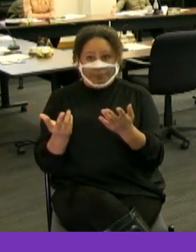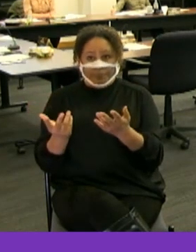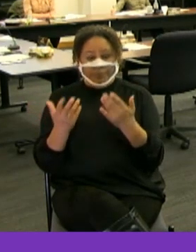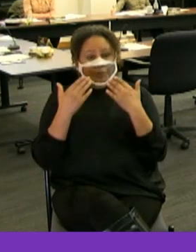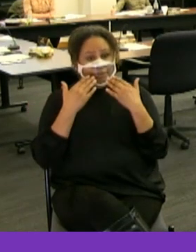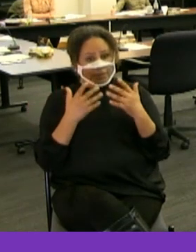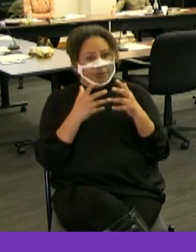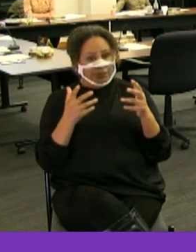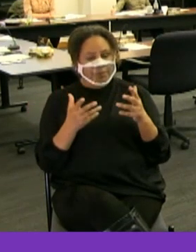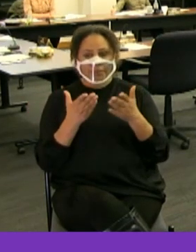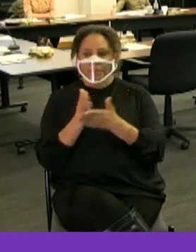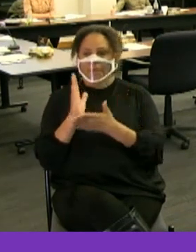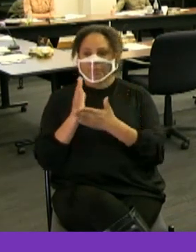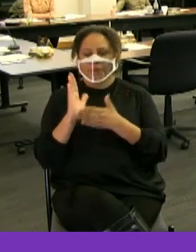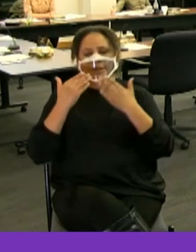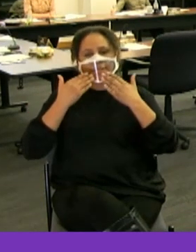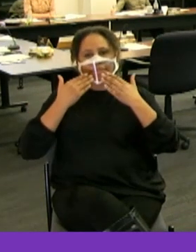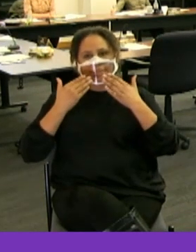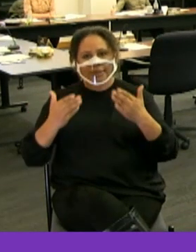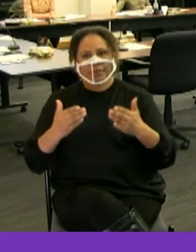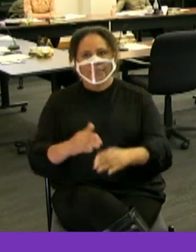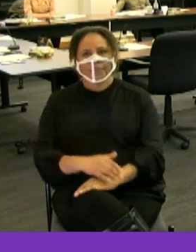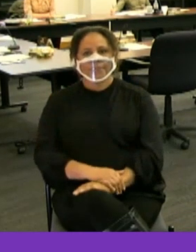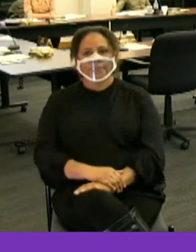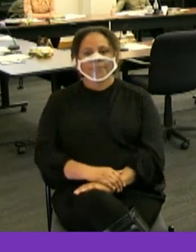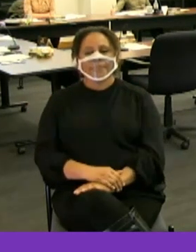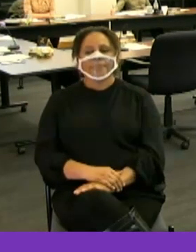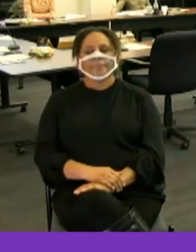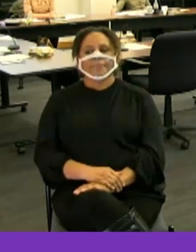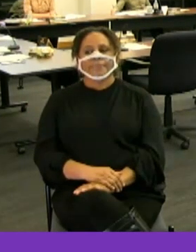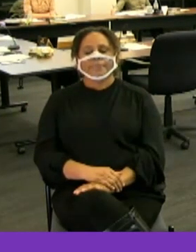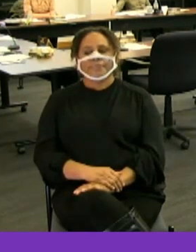Thank you very much. All right, thank you very much.